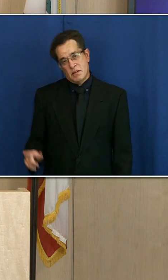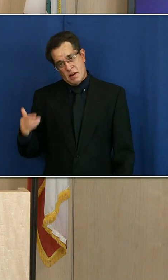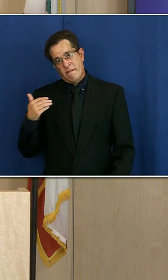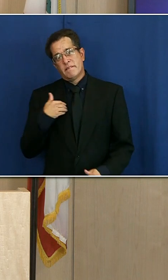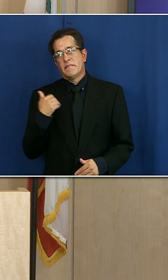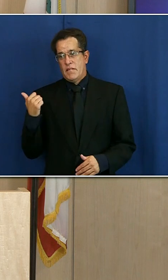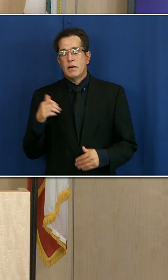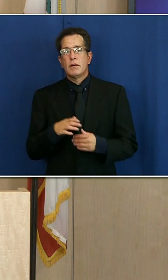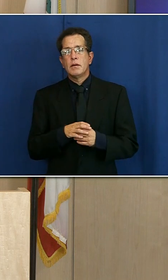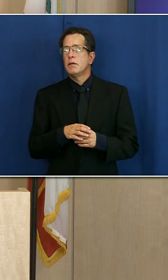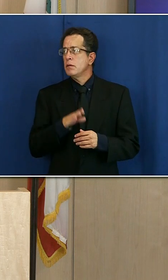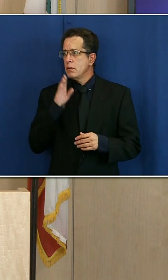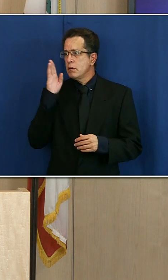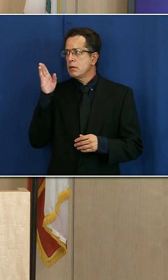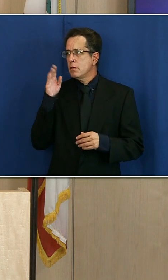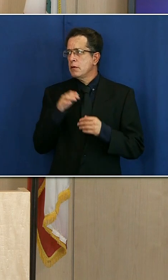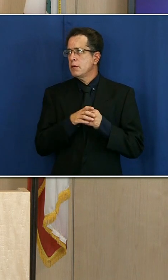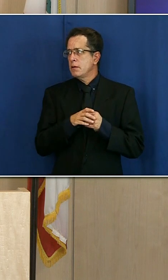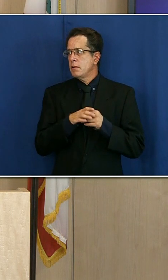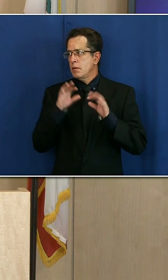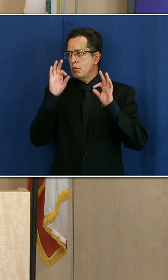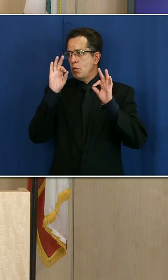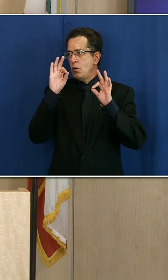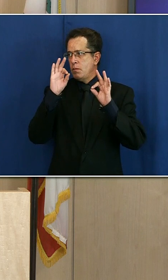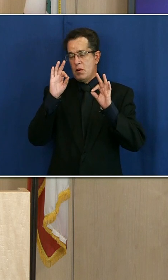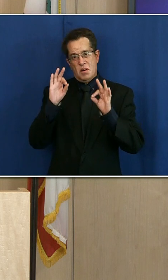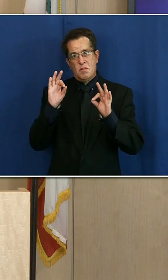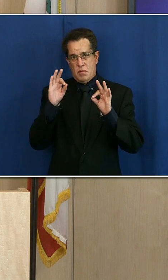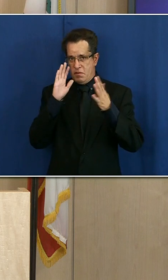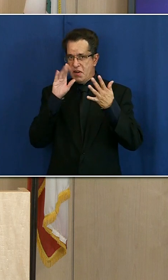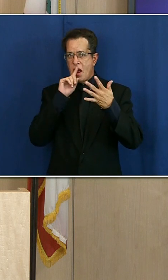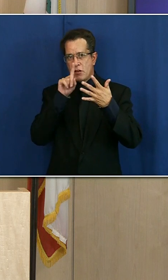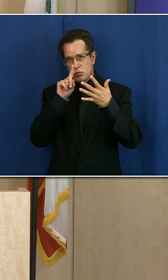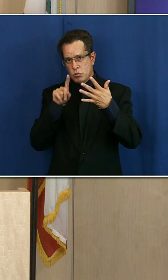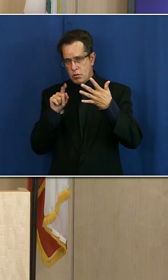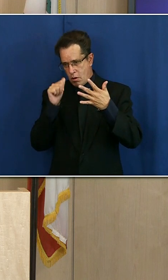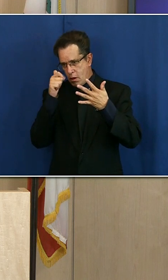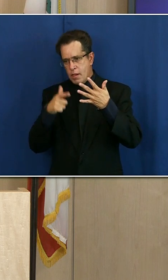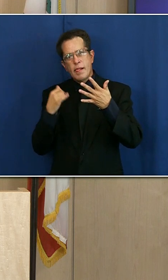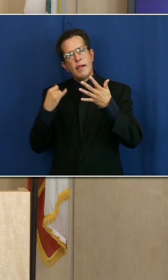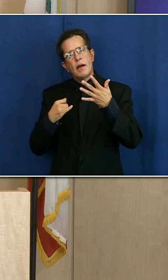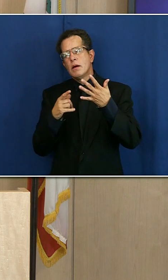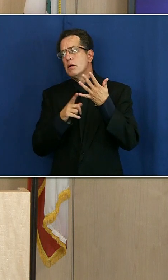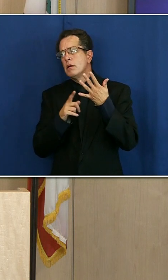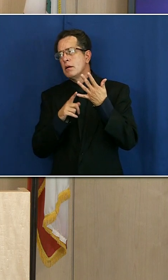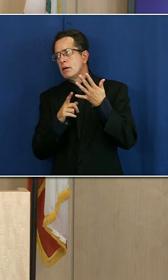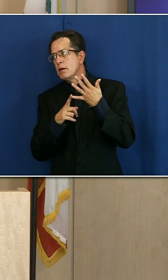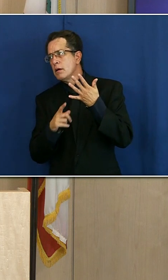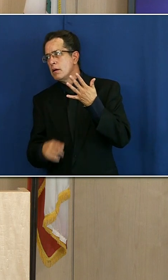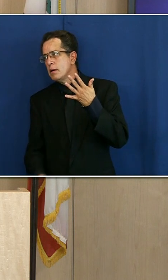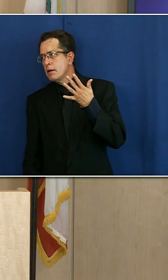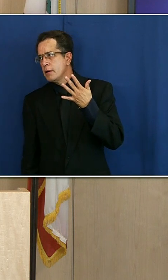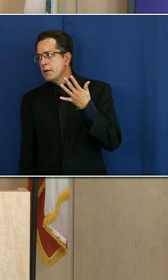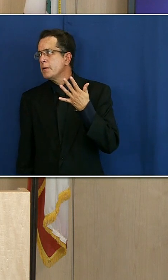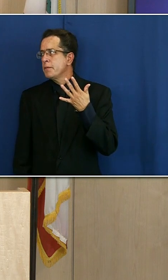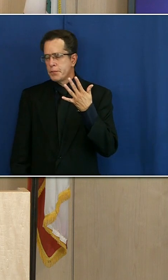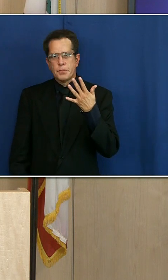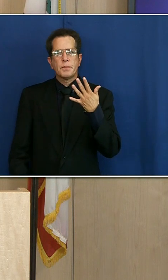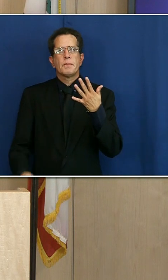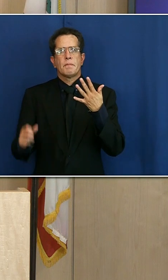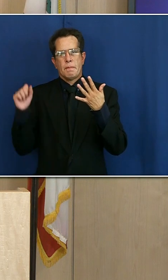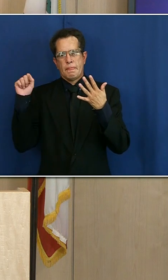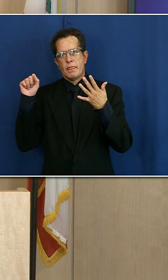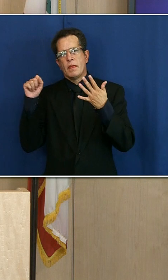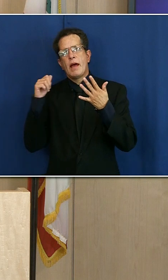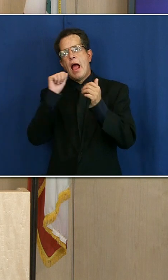sorry. I think the only point that you may want to add to is the question about how these units are cleaned and maintained. Yes, thank